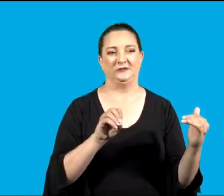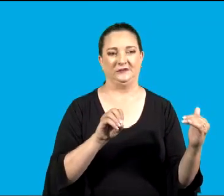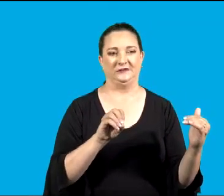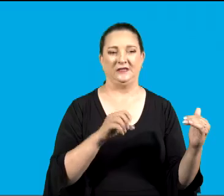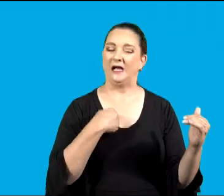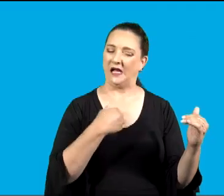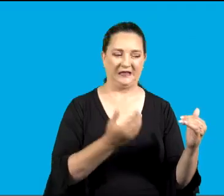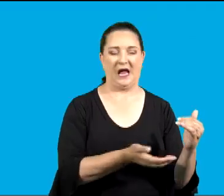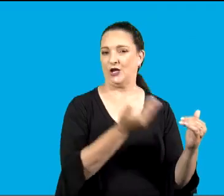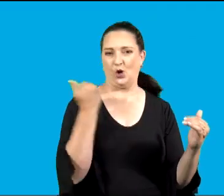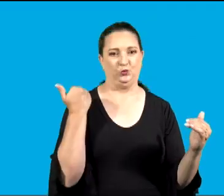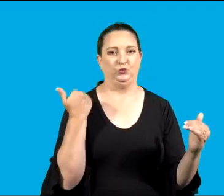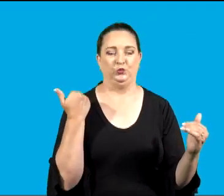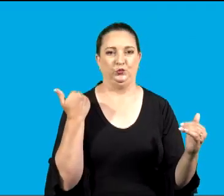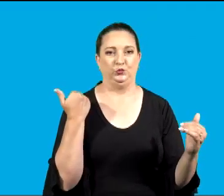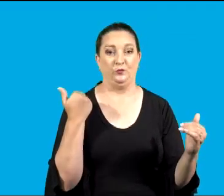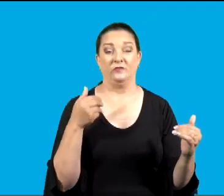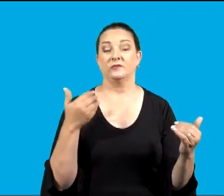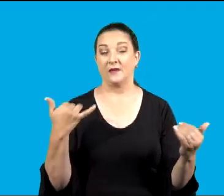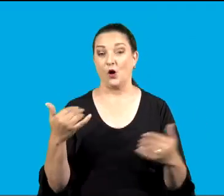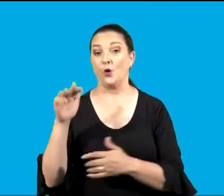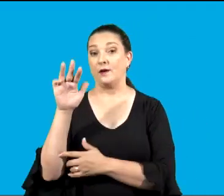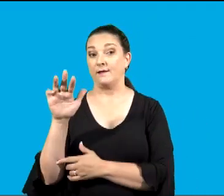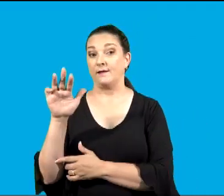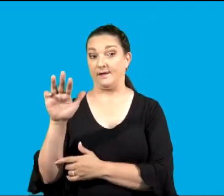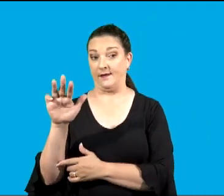out. Then I'll take that